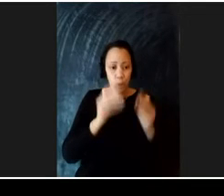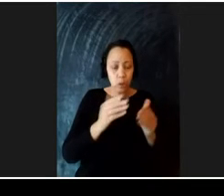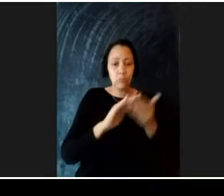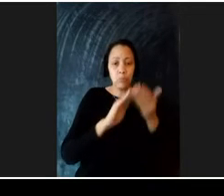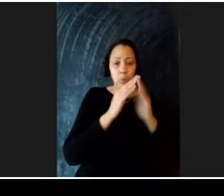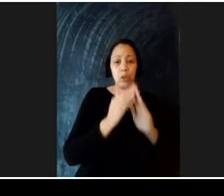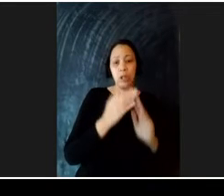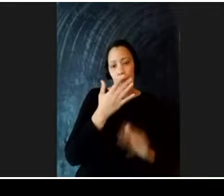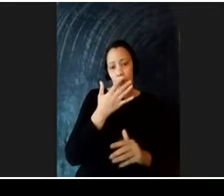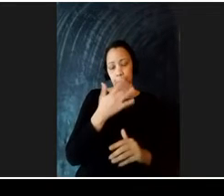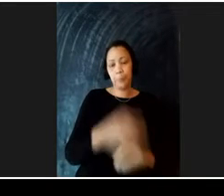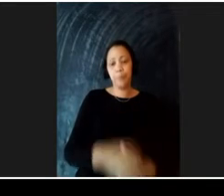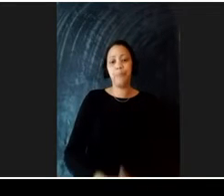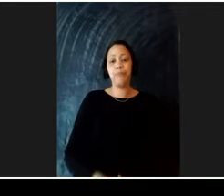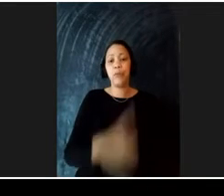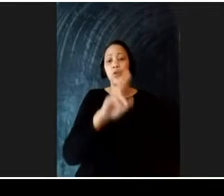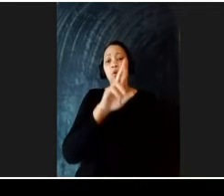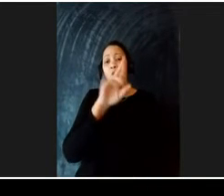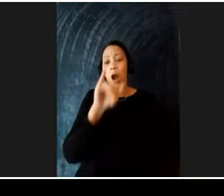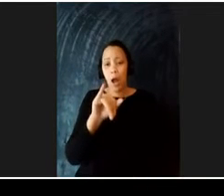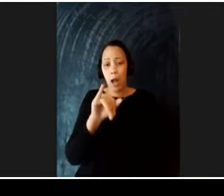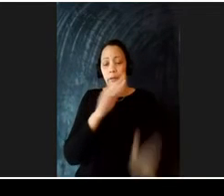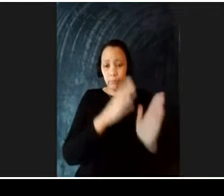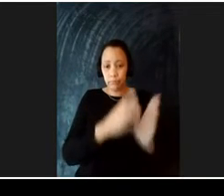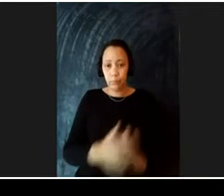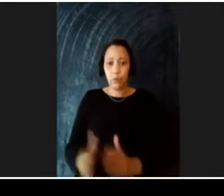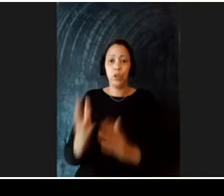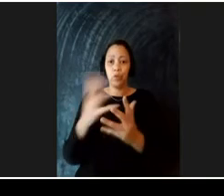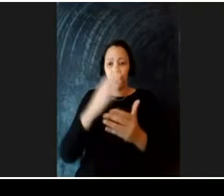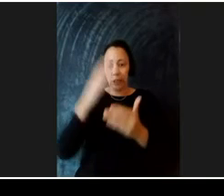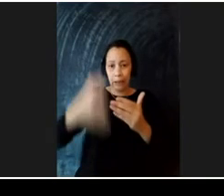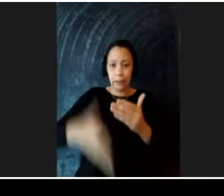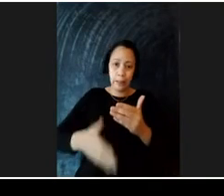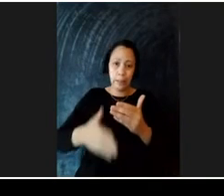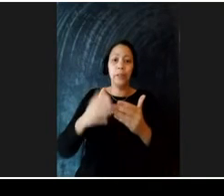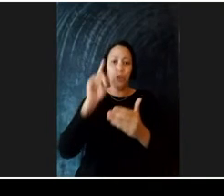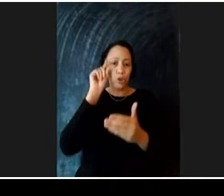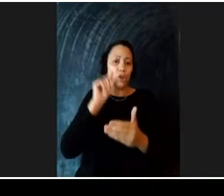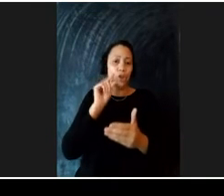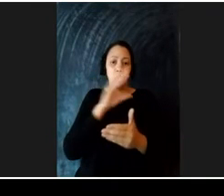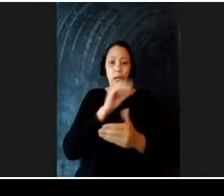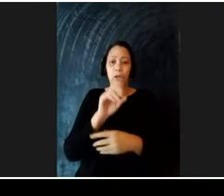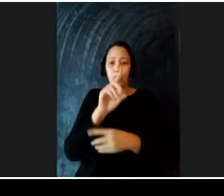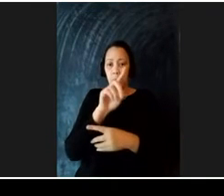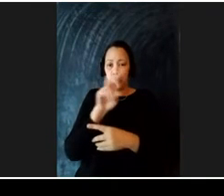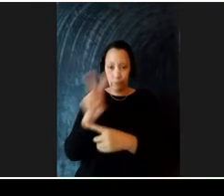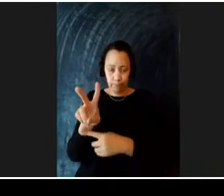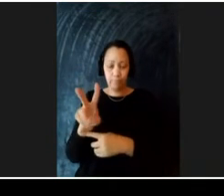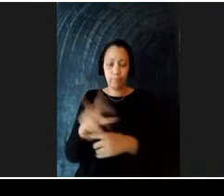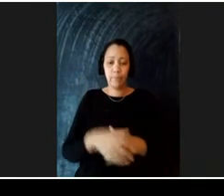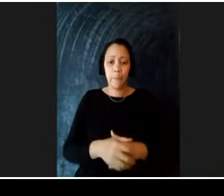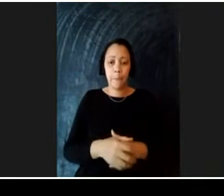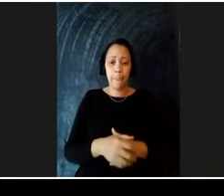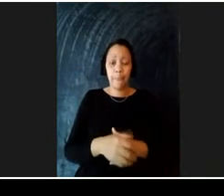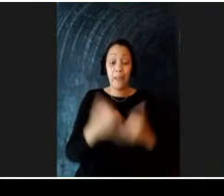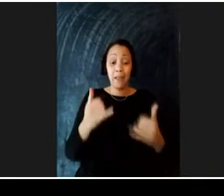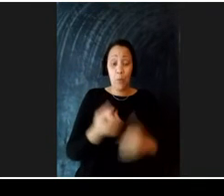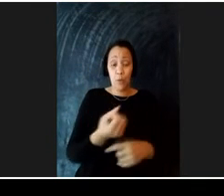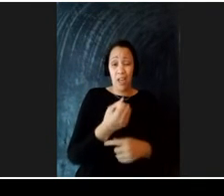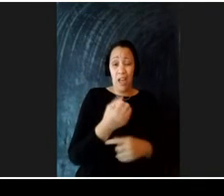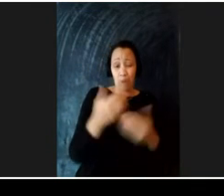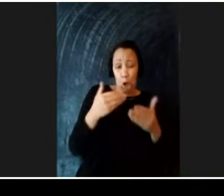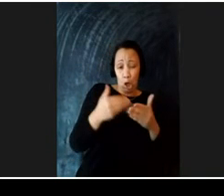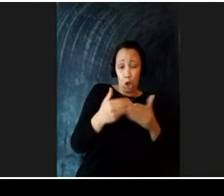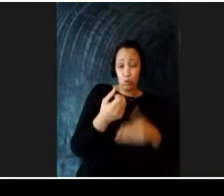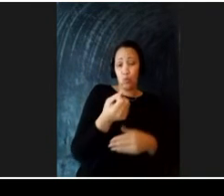City that allows us to be the largest domestic violence shelter provider in New York City as well as in the country and I'm going to talk about our plans to increased